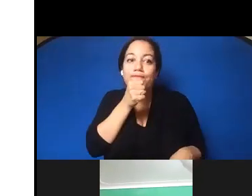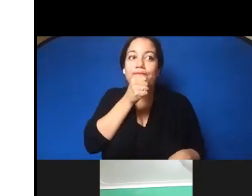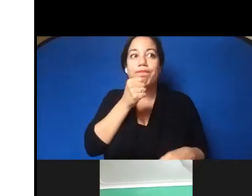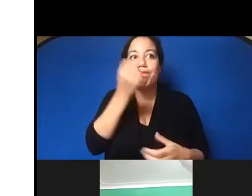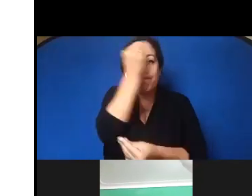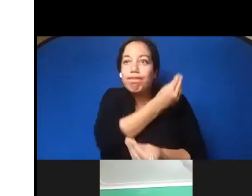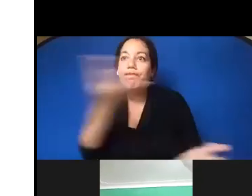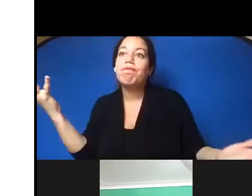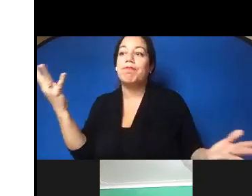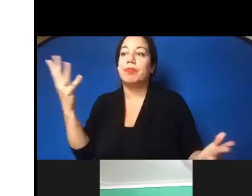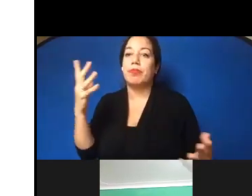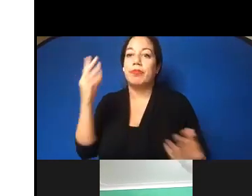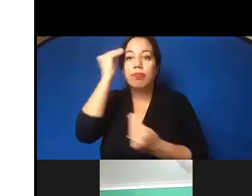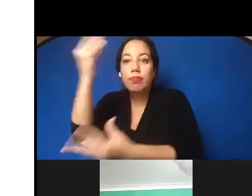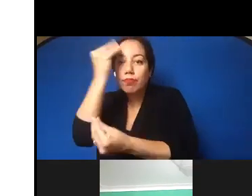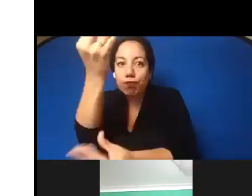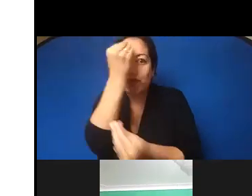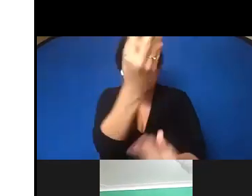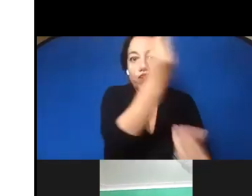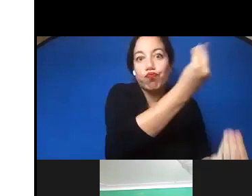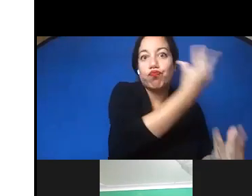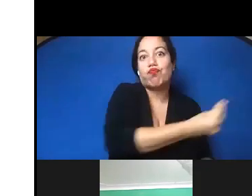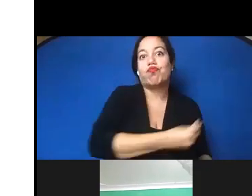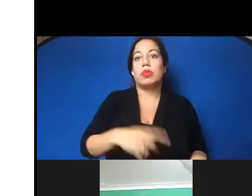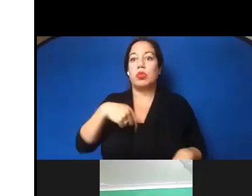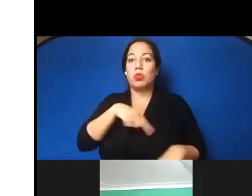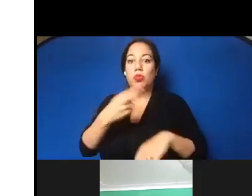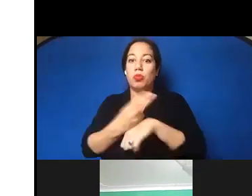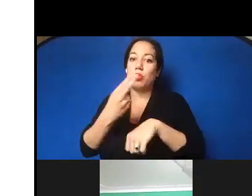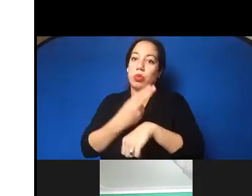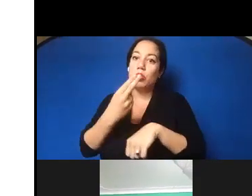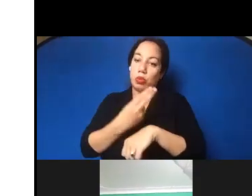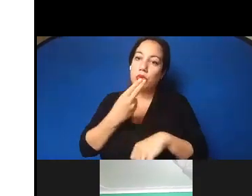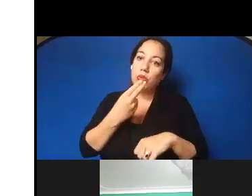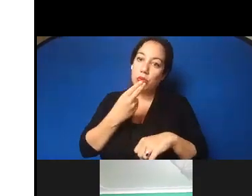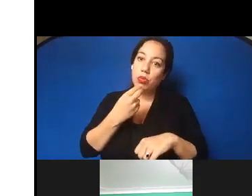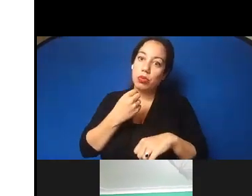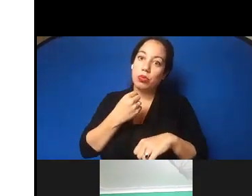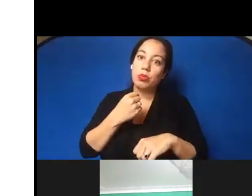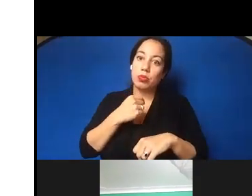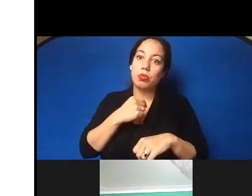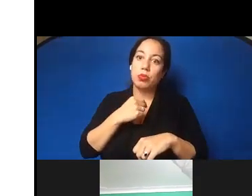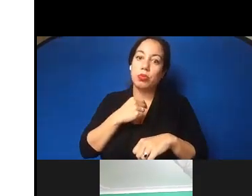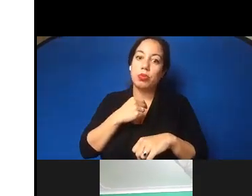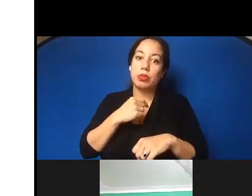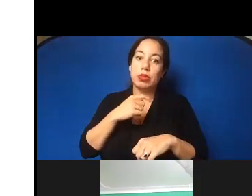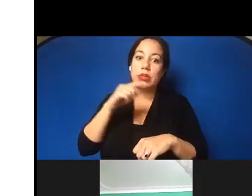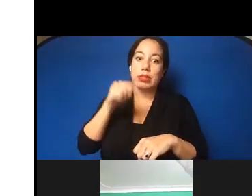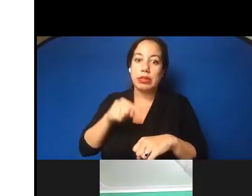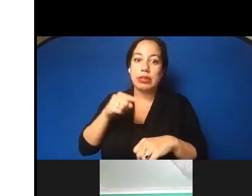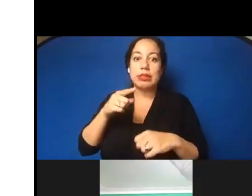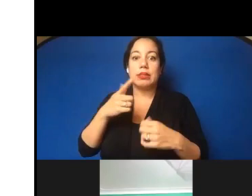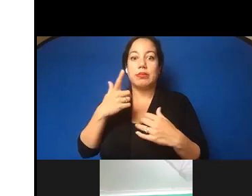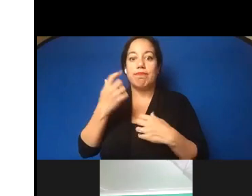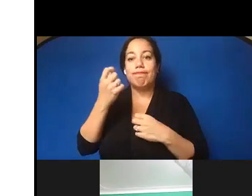the roads or infrastructure. So we use bicycles as one of the means of passing information, which